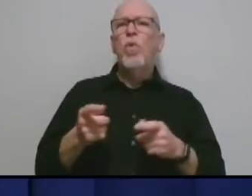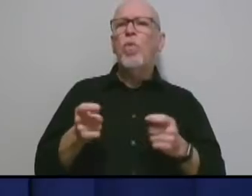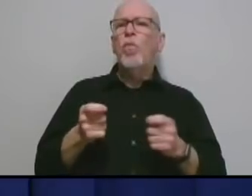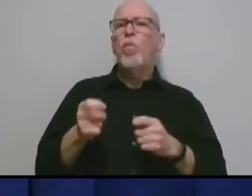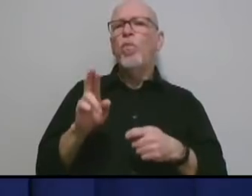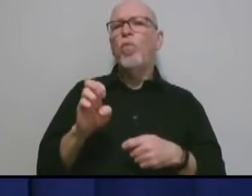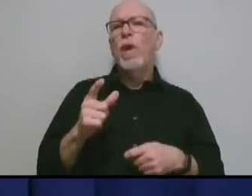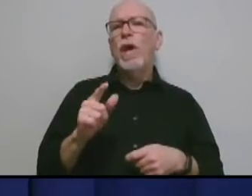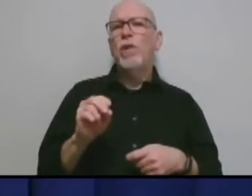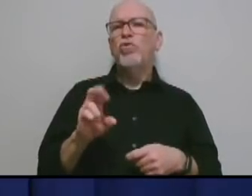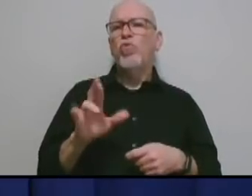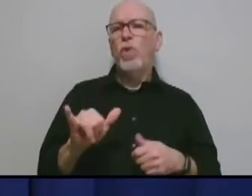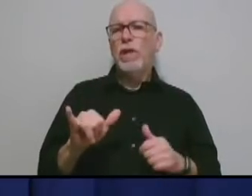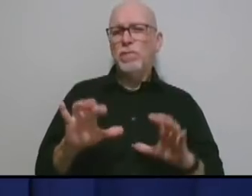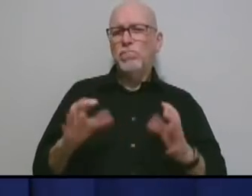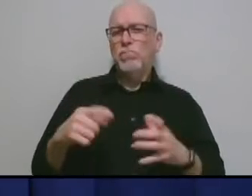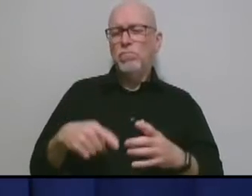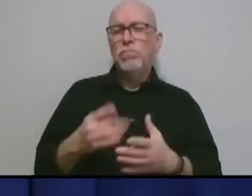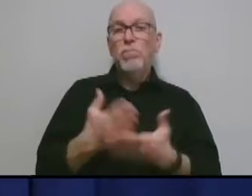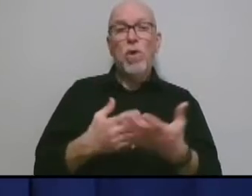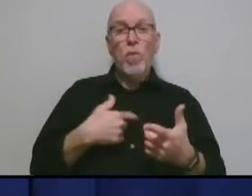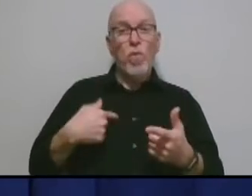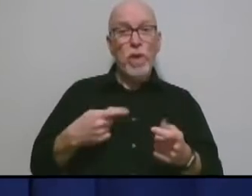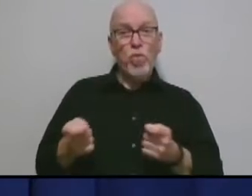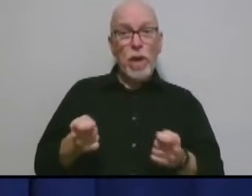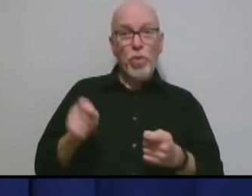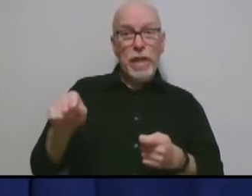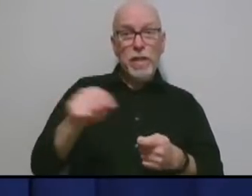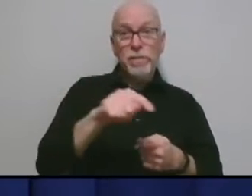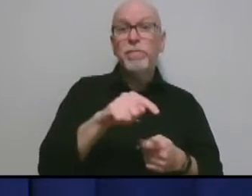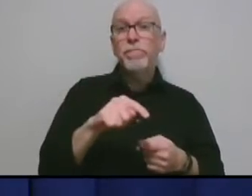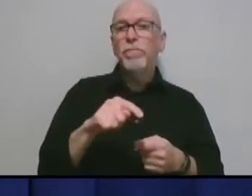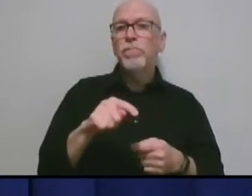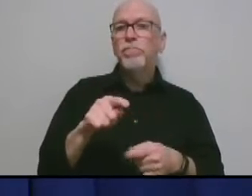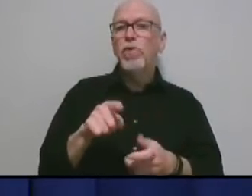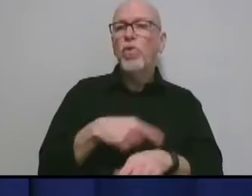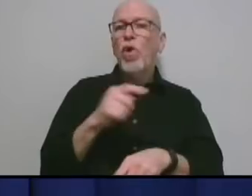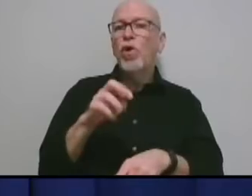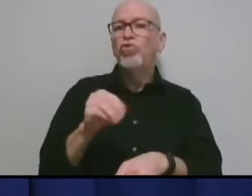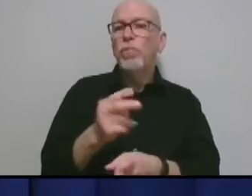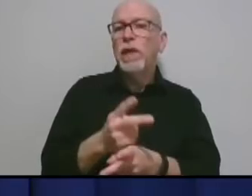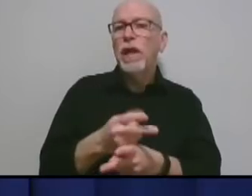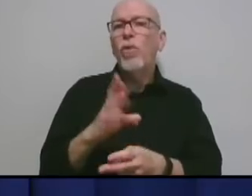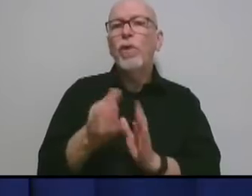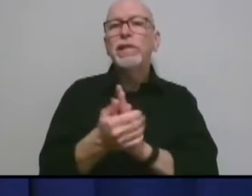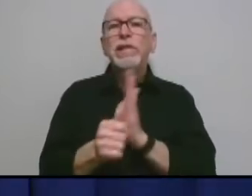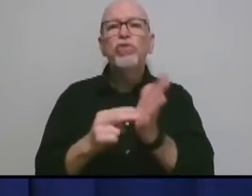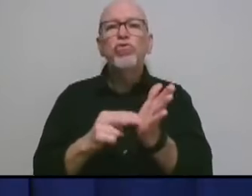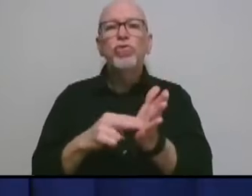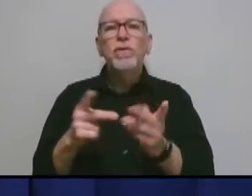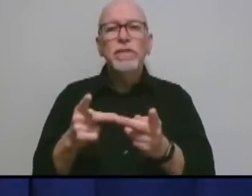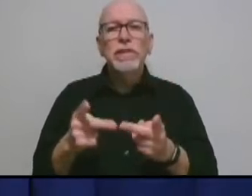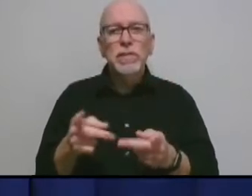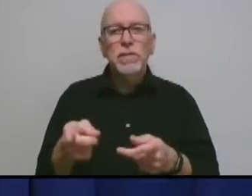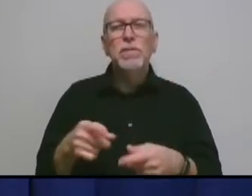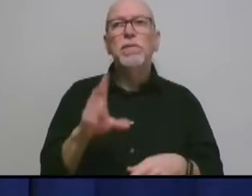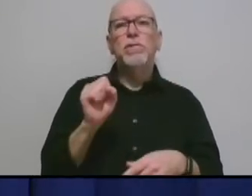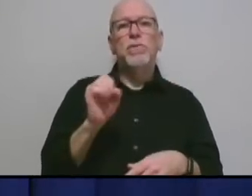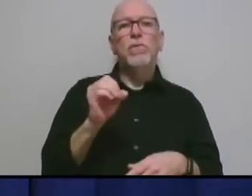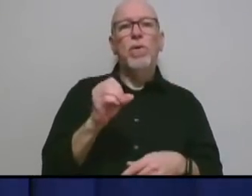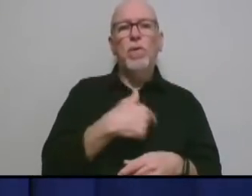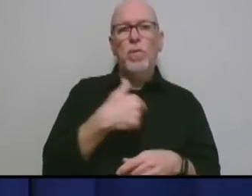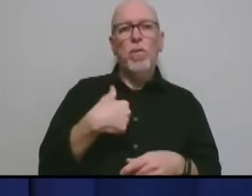part of the facilities that we regulate are our long-term care or skilled nursing facilities. So we